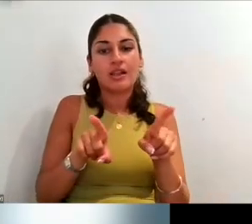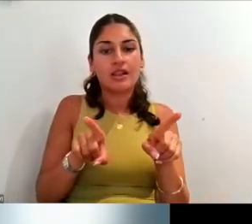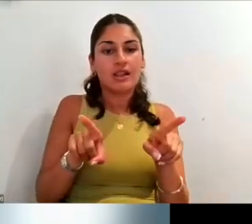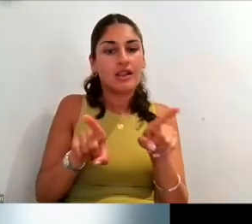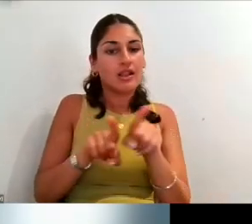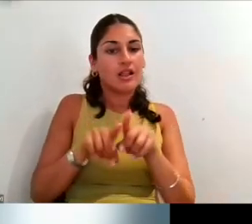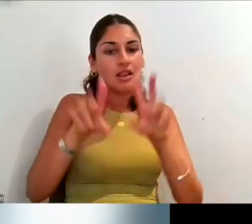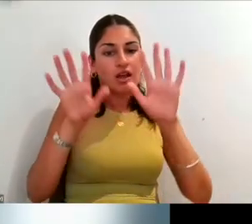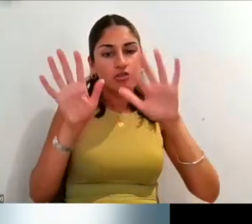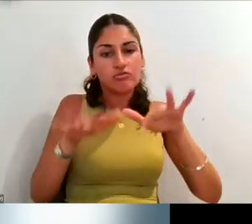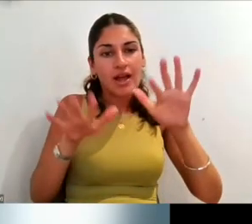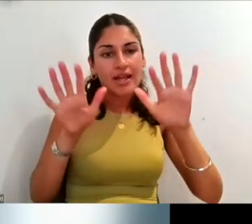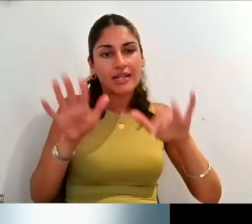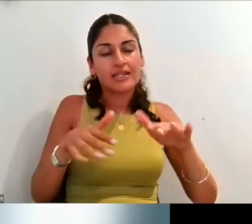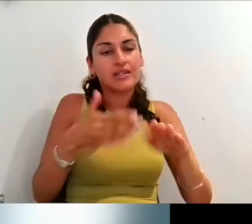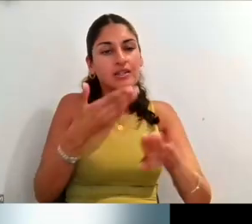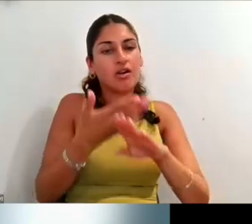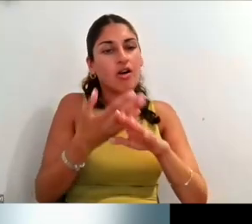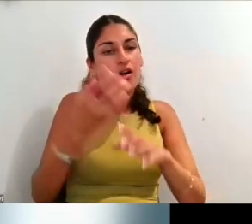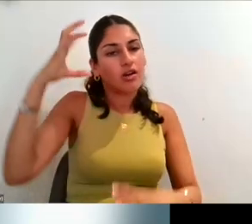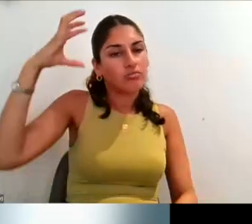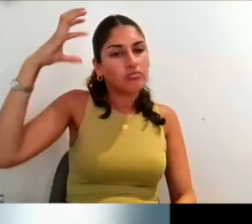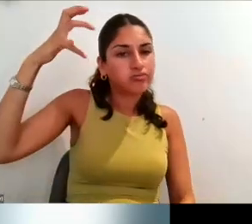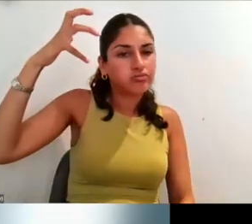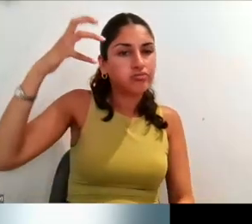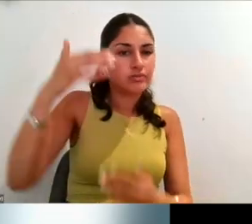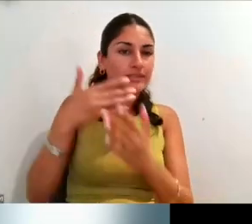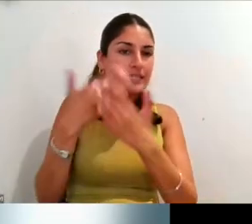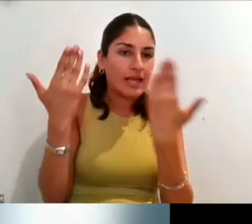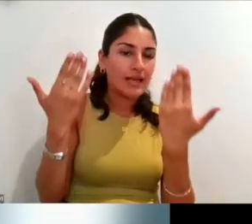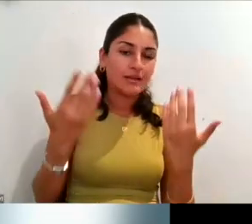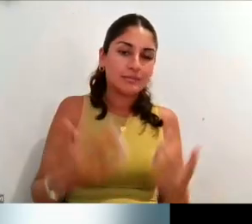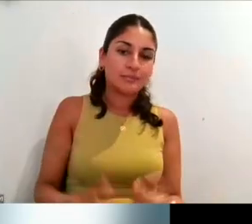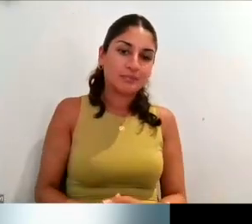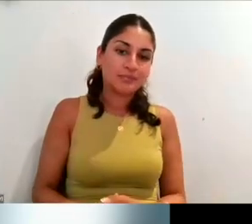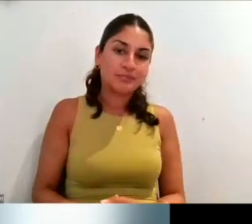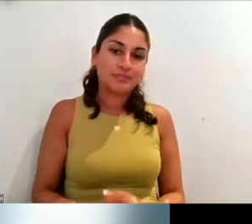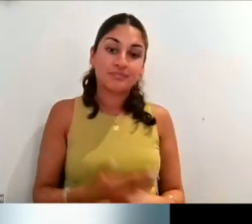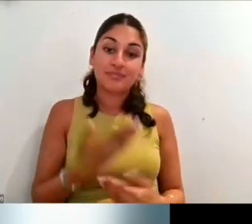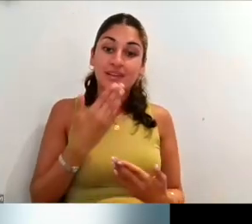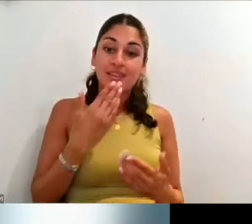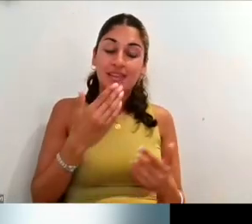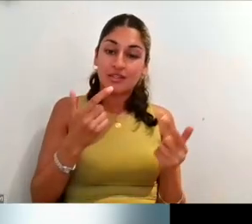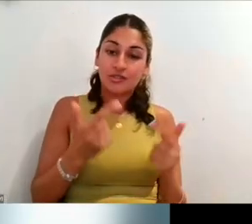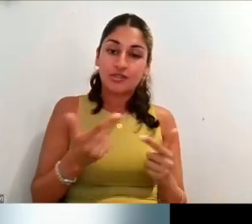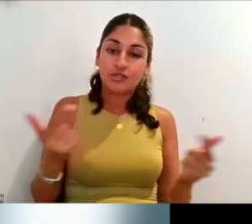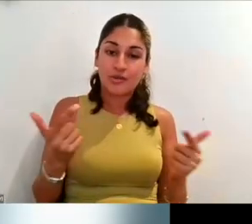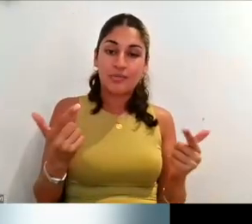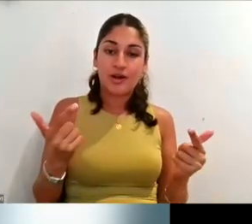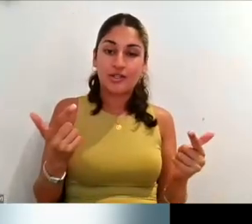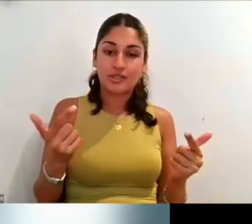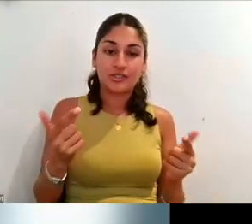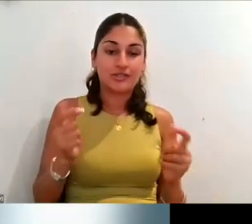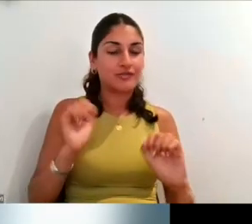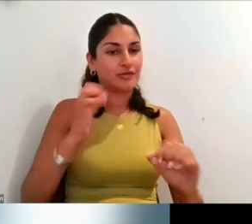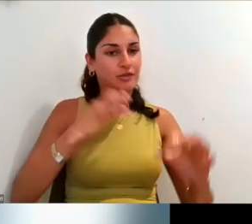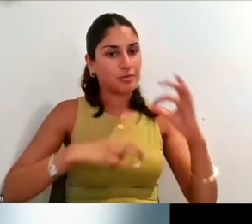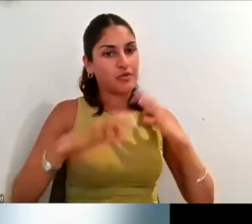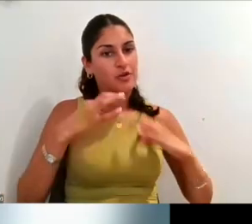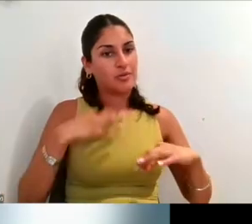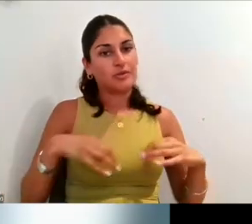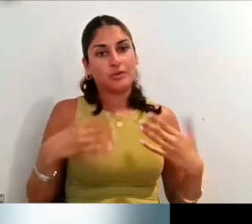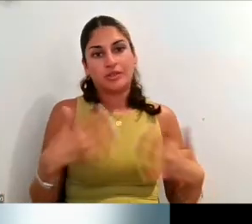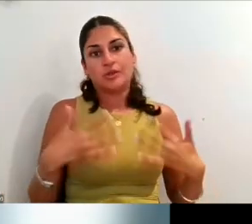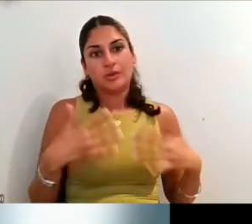So credible. Thank you for this, Jess. And thank you so much. And thank you so much for your performance today.